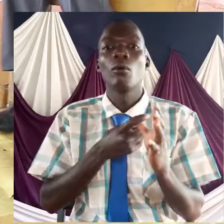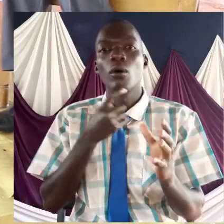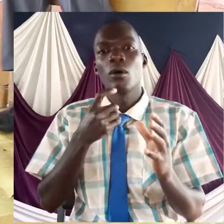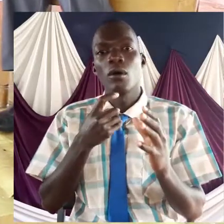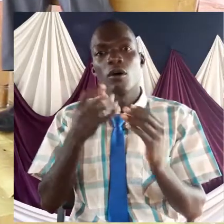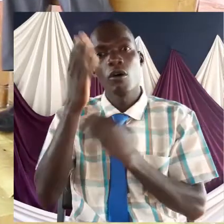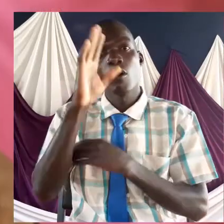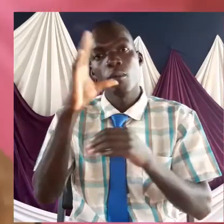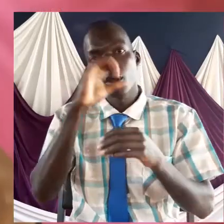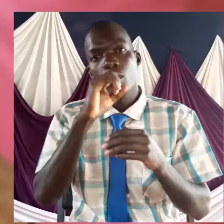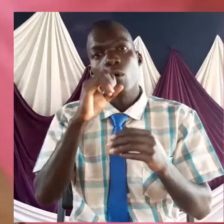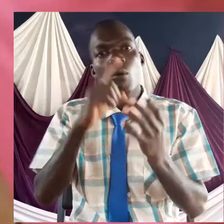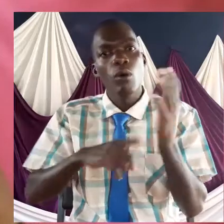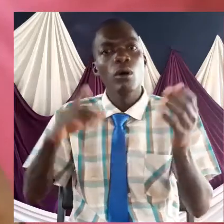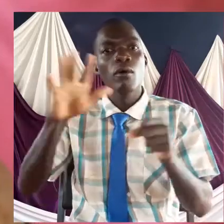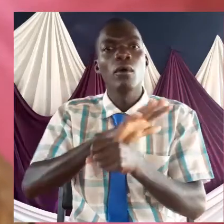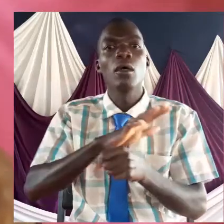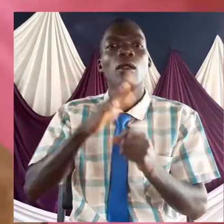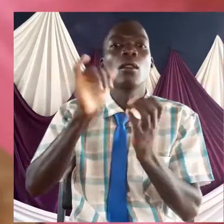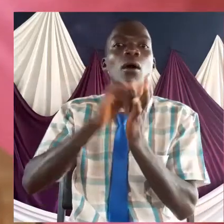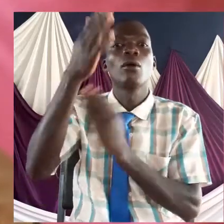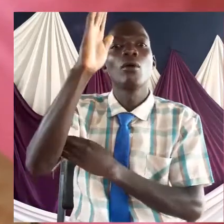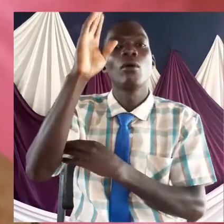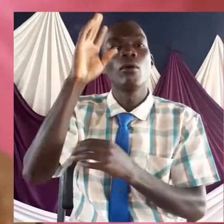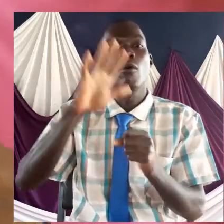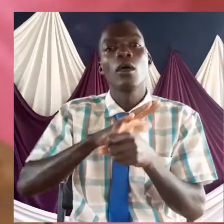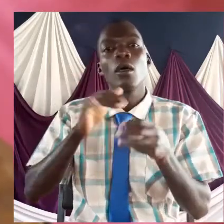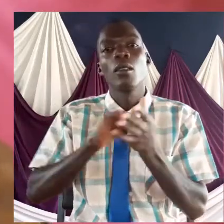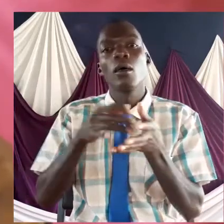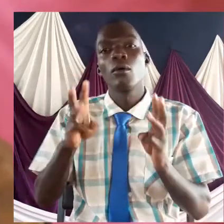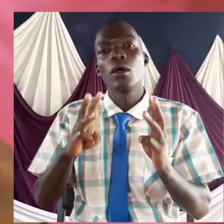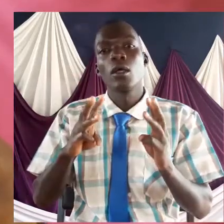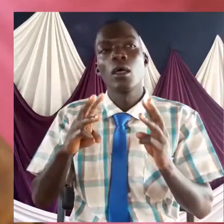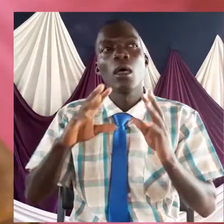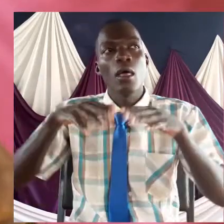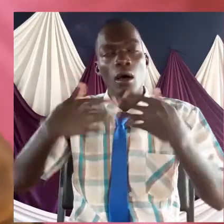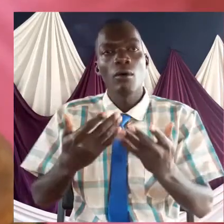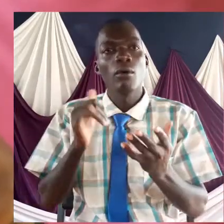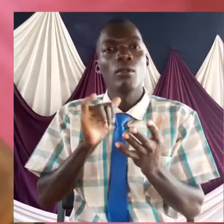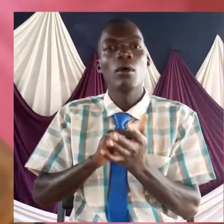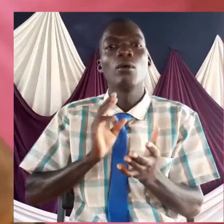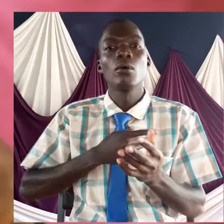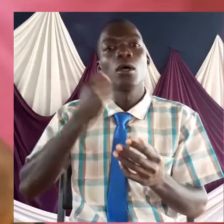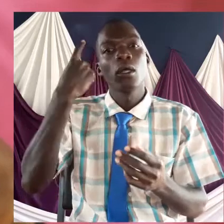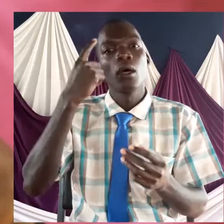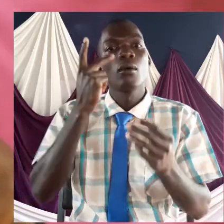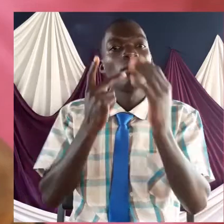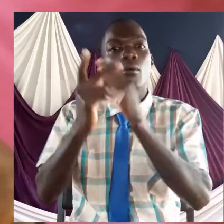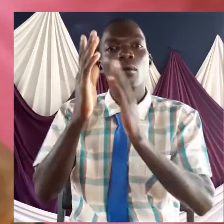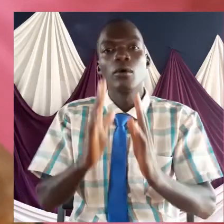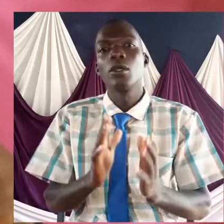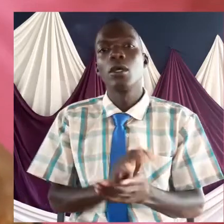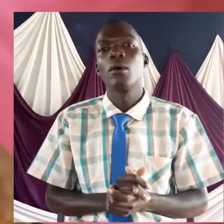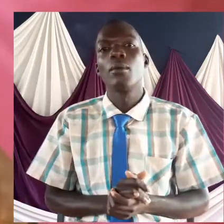way they were proclaimed, it has been fulfilled that way. That is how we should understand prophecy.